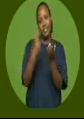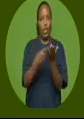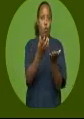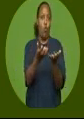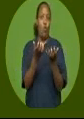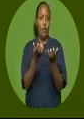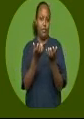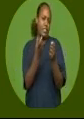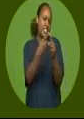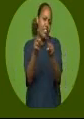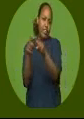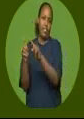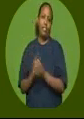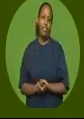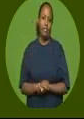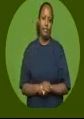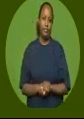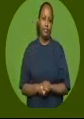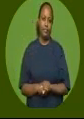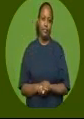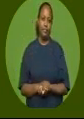their wants are different.